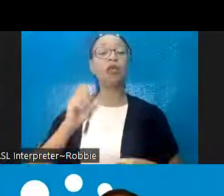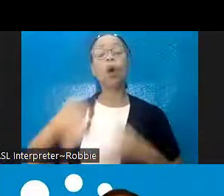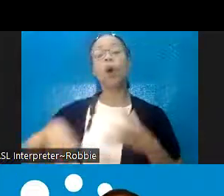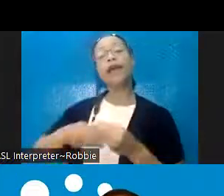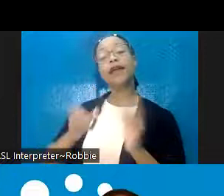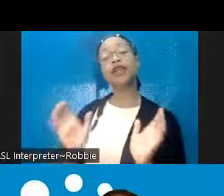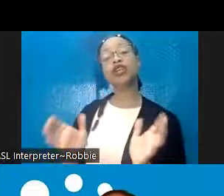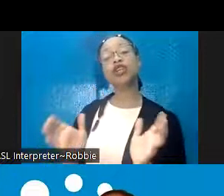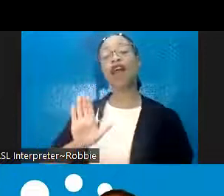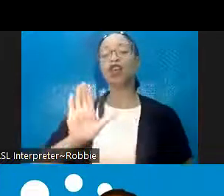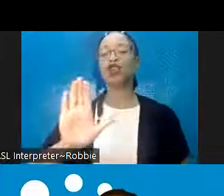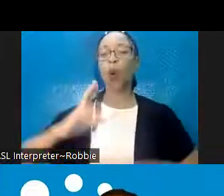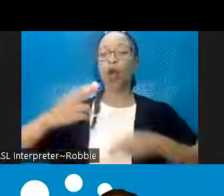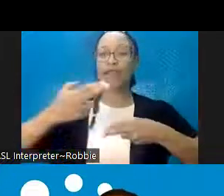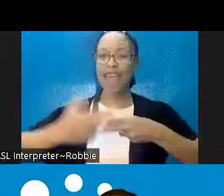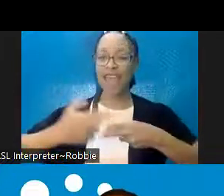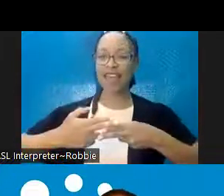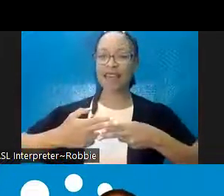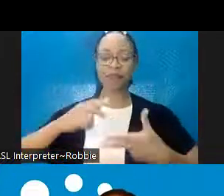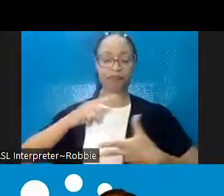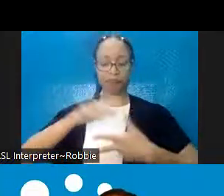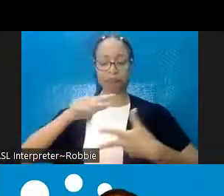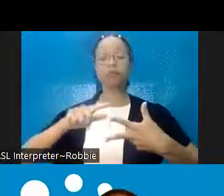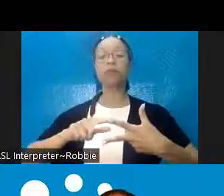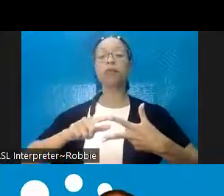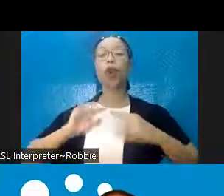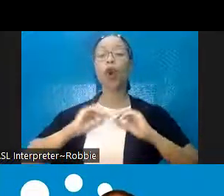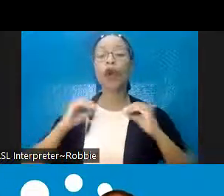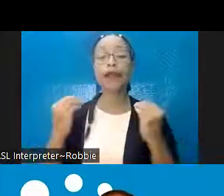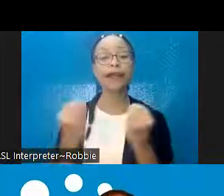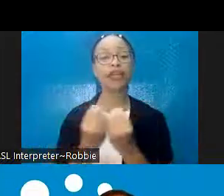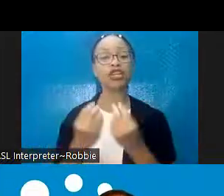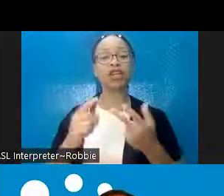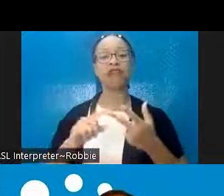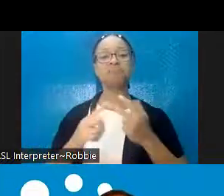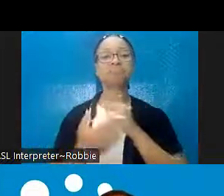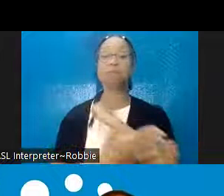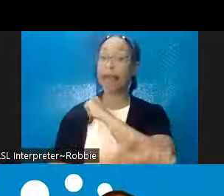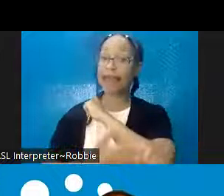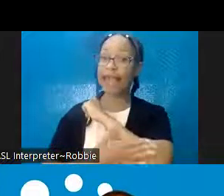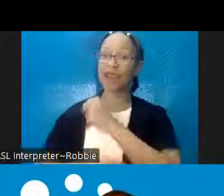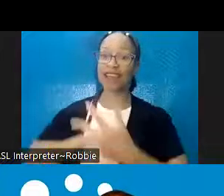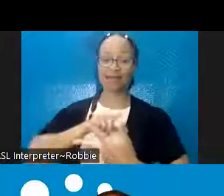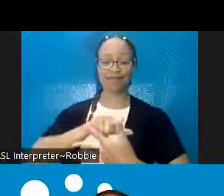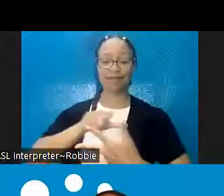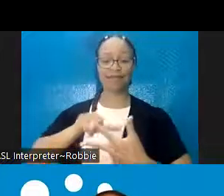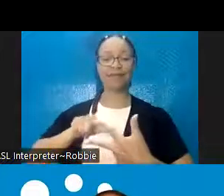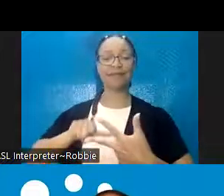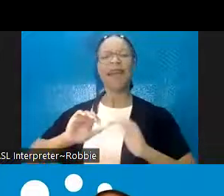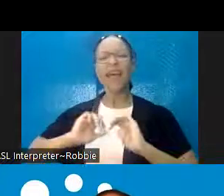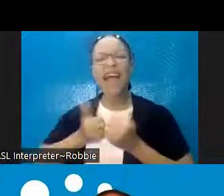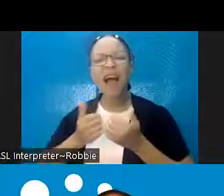your name, your organization or county department, and your county. And how are you showing up